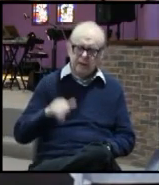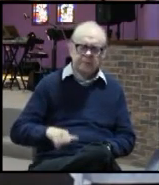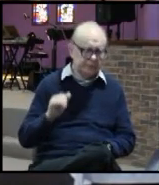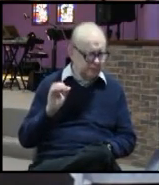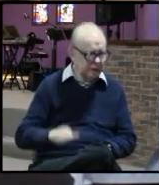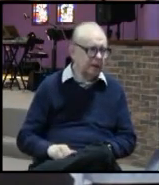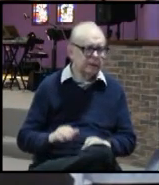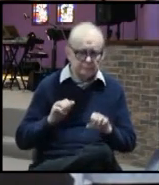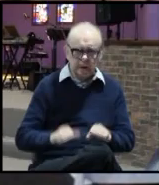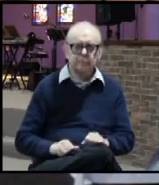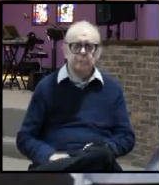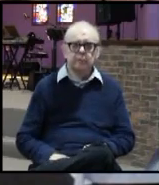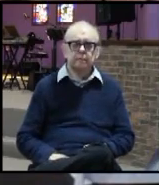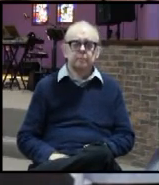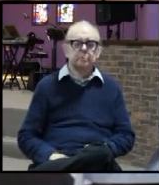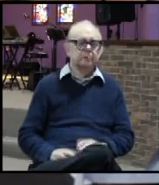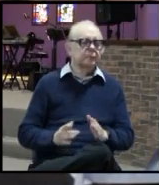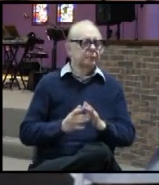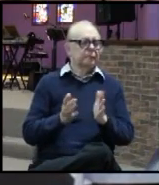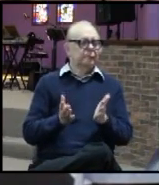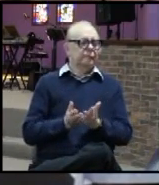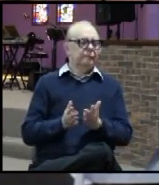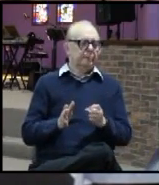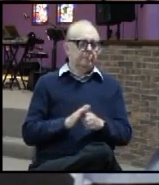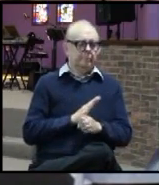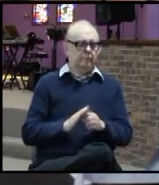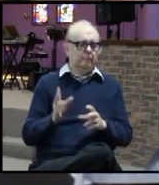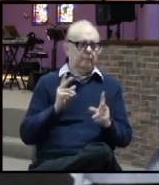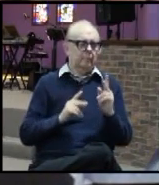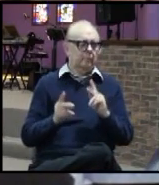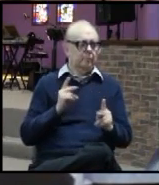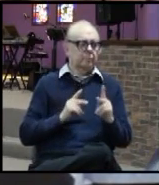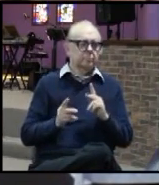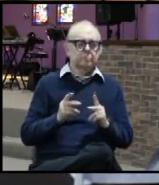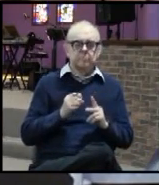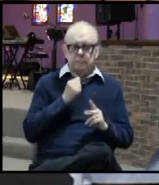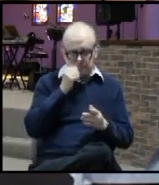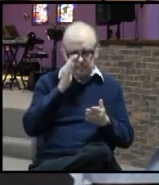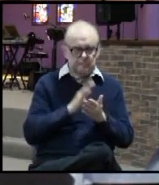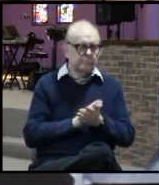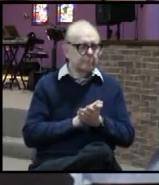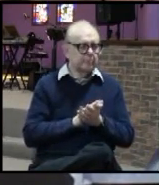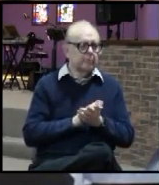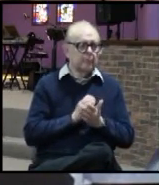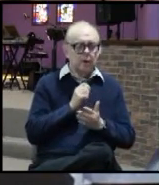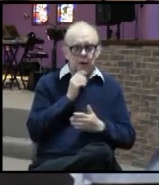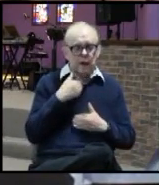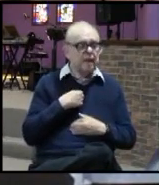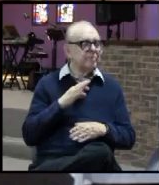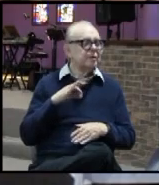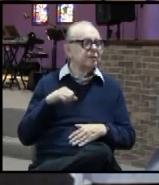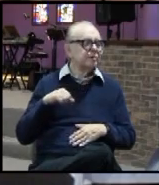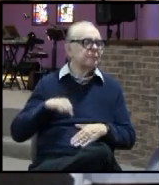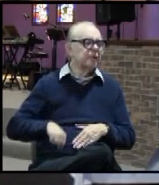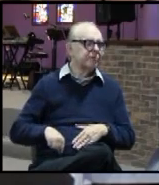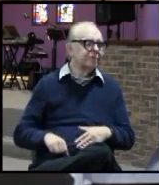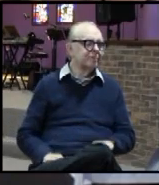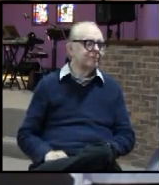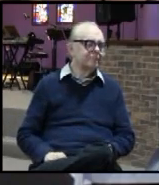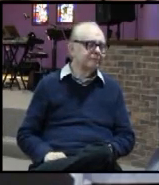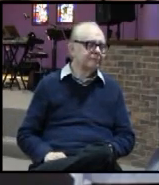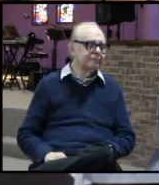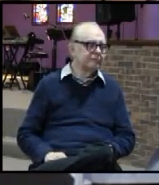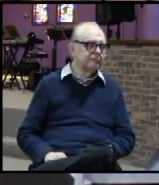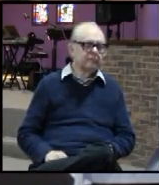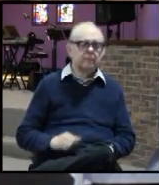can. The Bible is full of people who are believers who are depressed. Amen. That